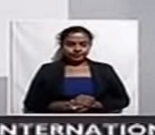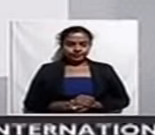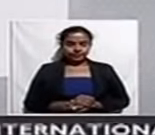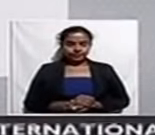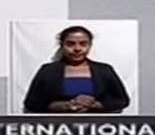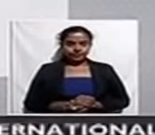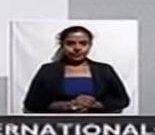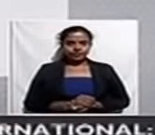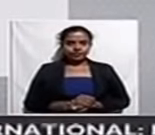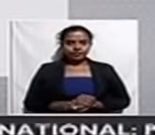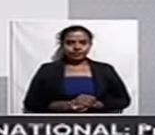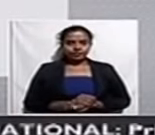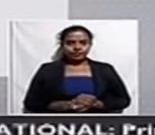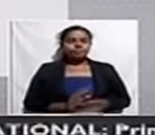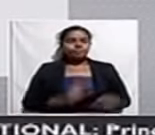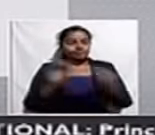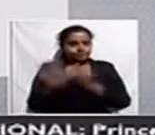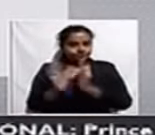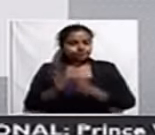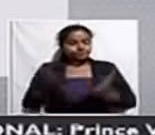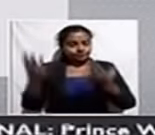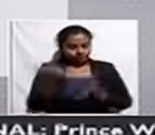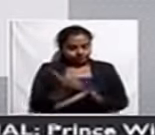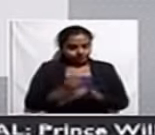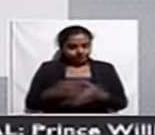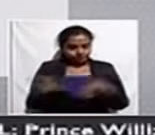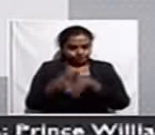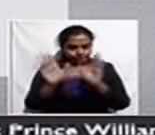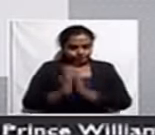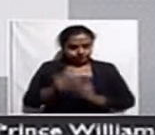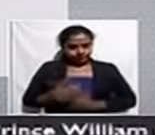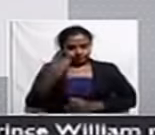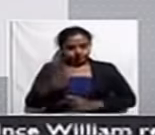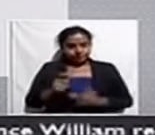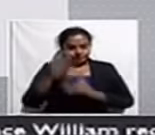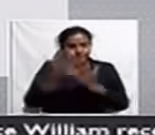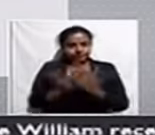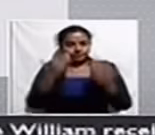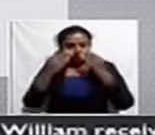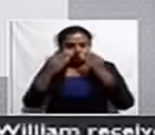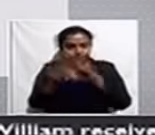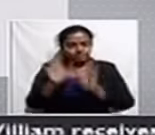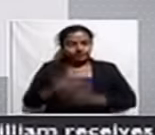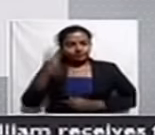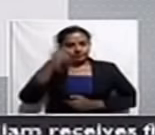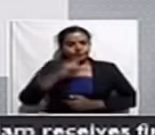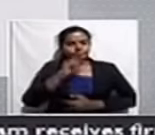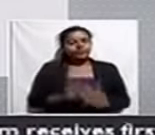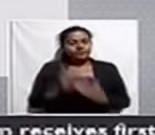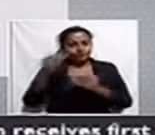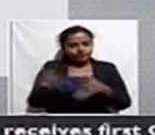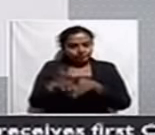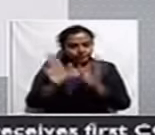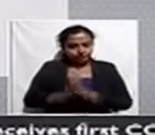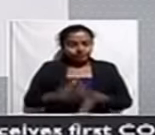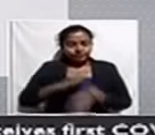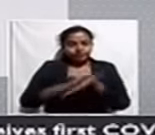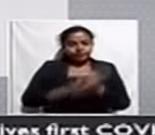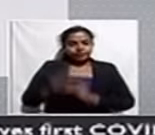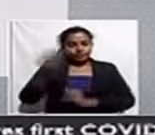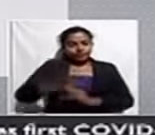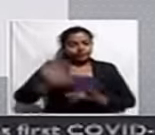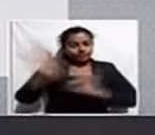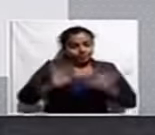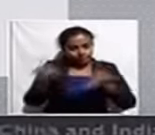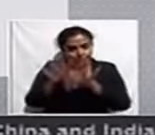Meanwhile, the central bank, in its fourth monetary policy review, decided to maintain the standing deposit facility rate and the standing lending facility rate